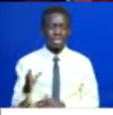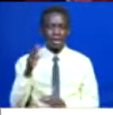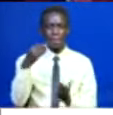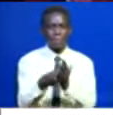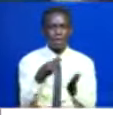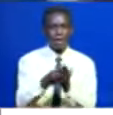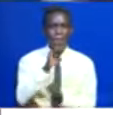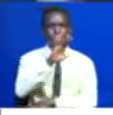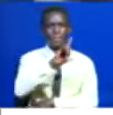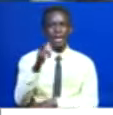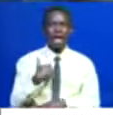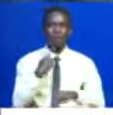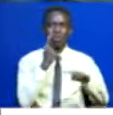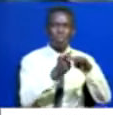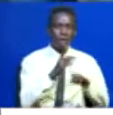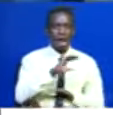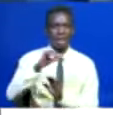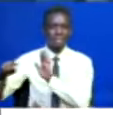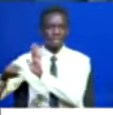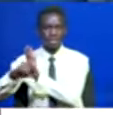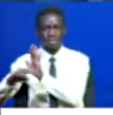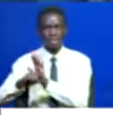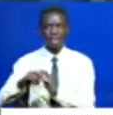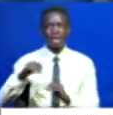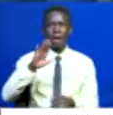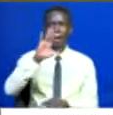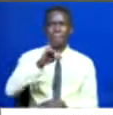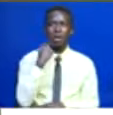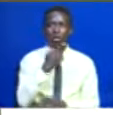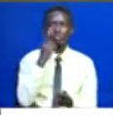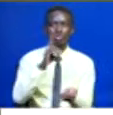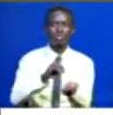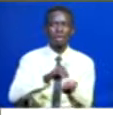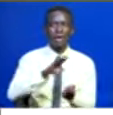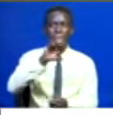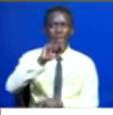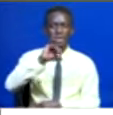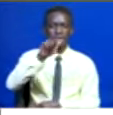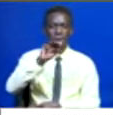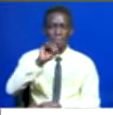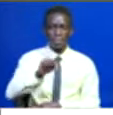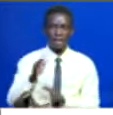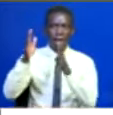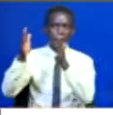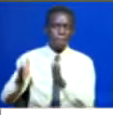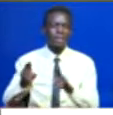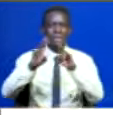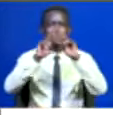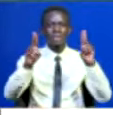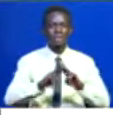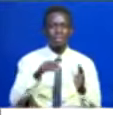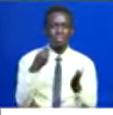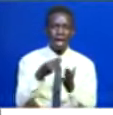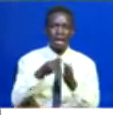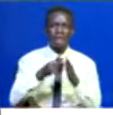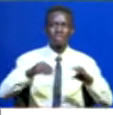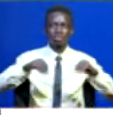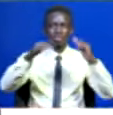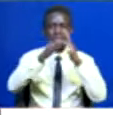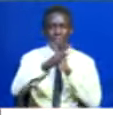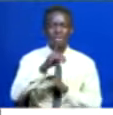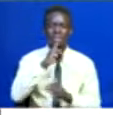according to Dr. Benjamin Musau, an international taxation expert. He says the bill needs to be passed with amendments as it will help